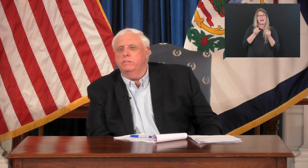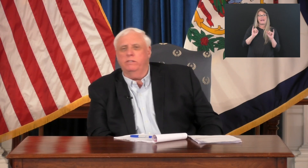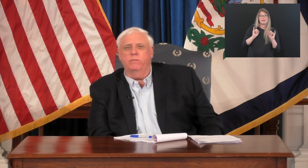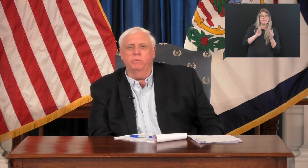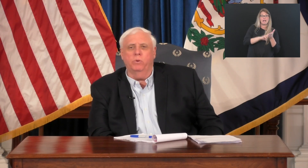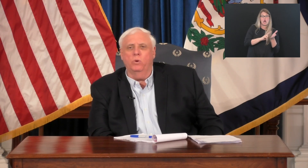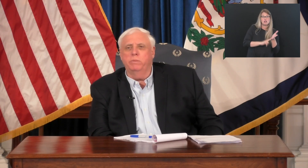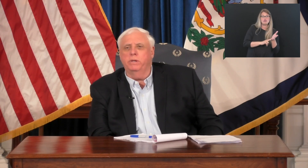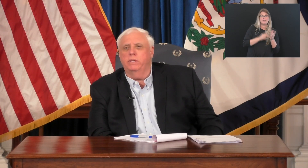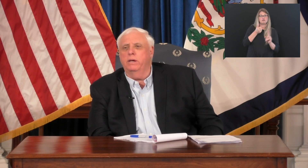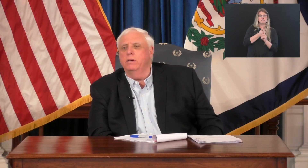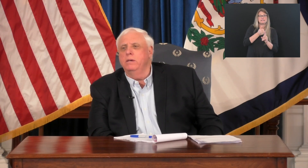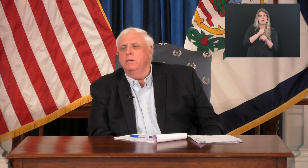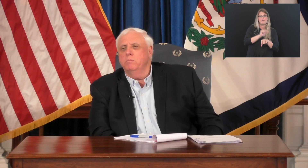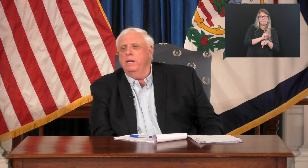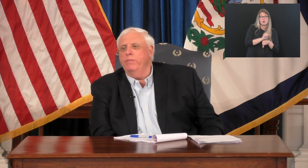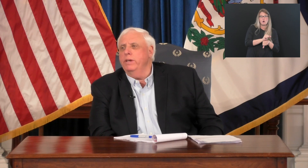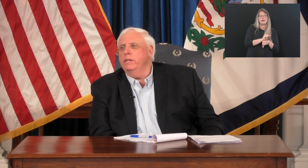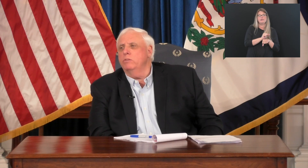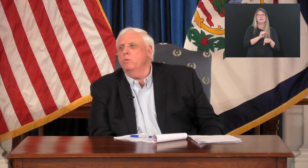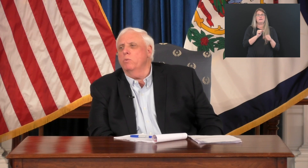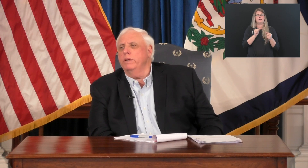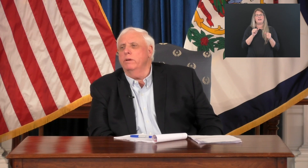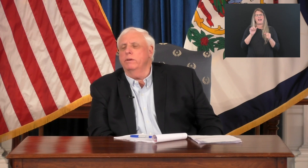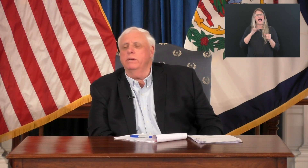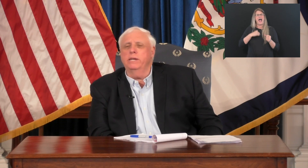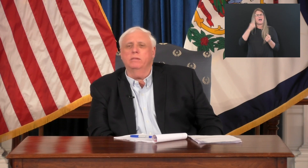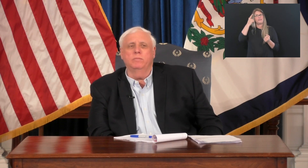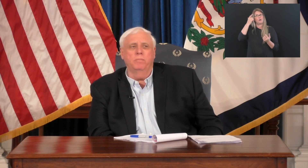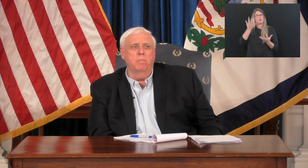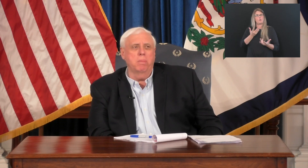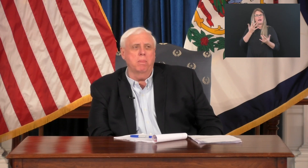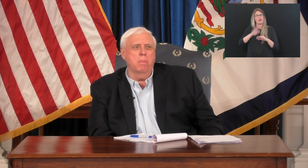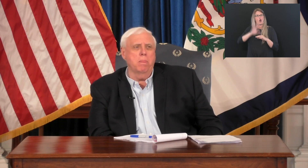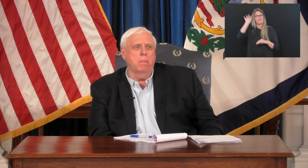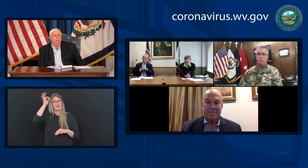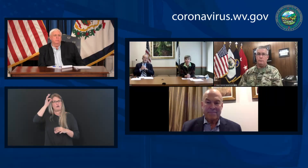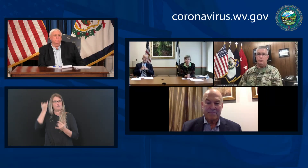contractors and the self-employed, but I think that's who we're waiting on that.